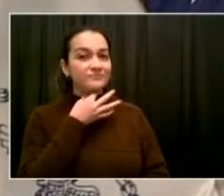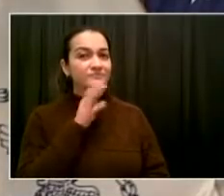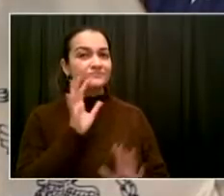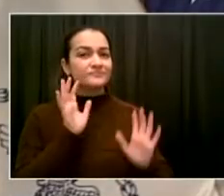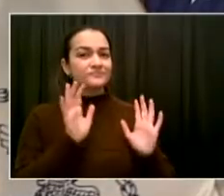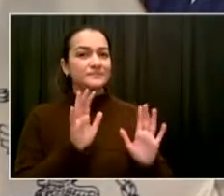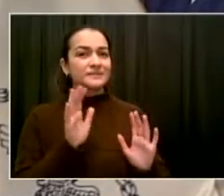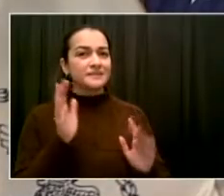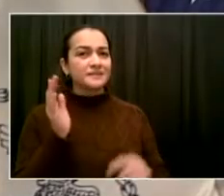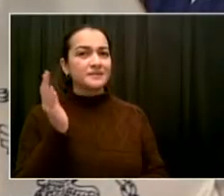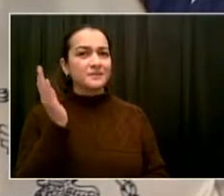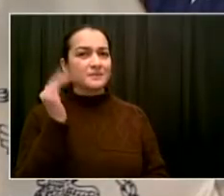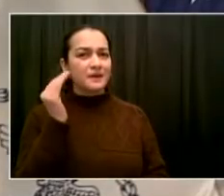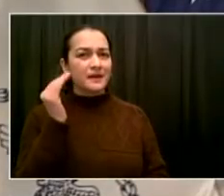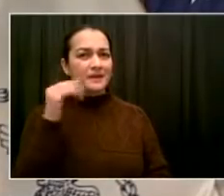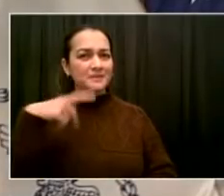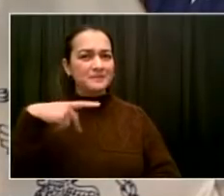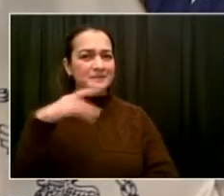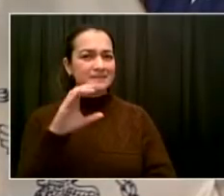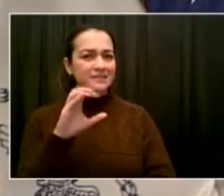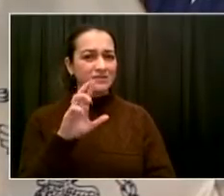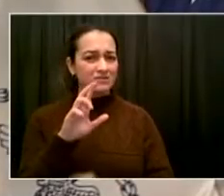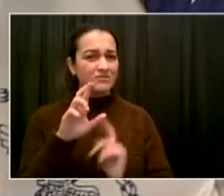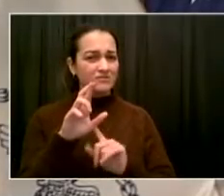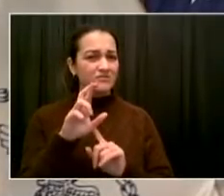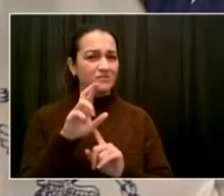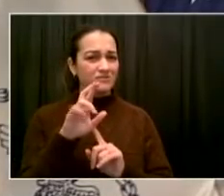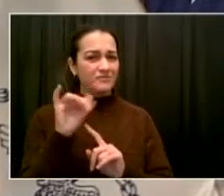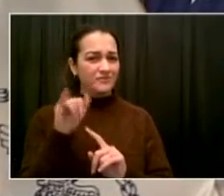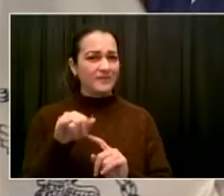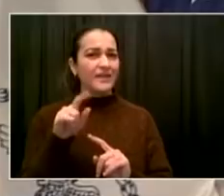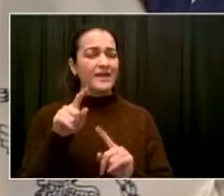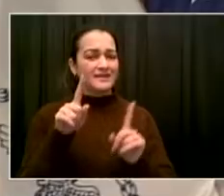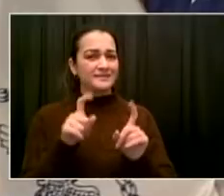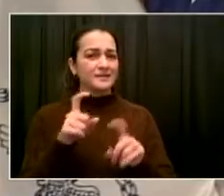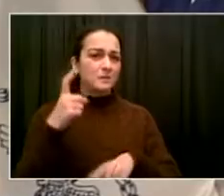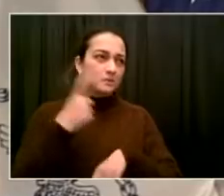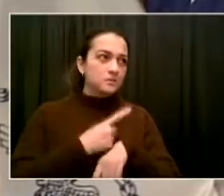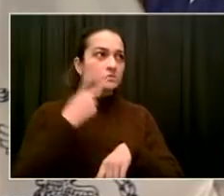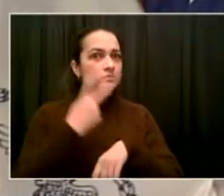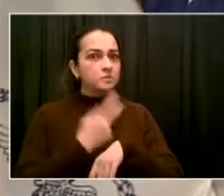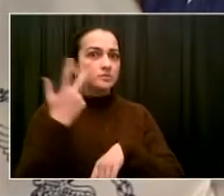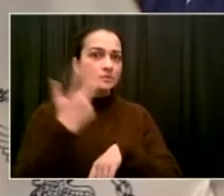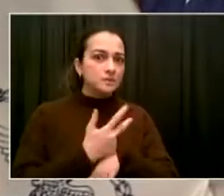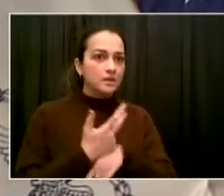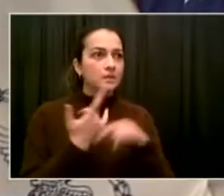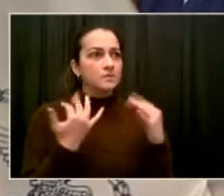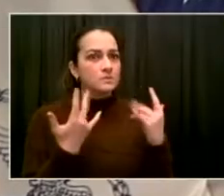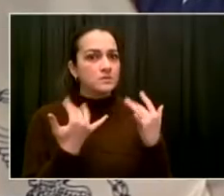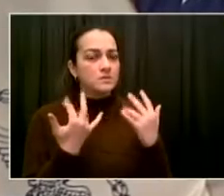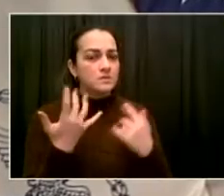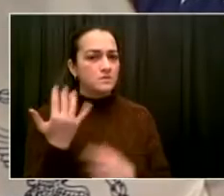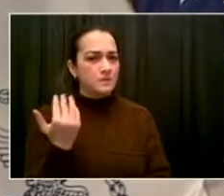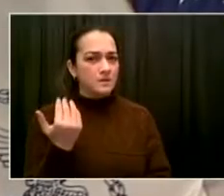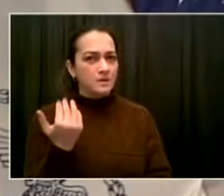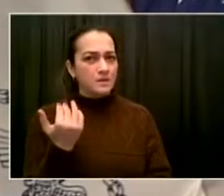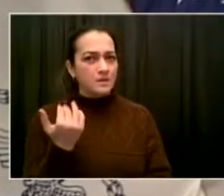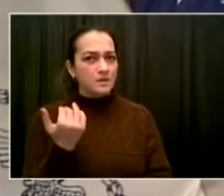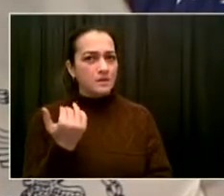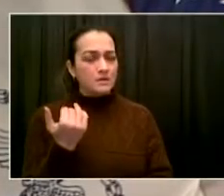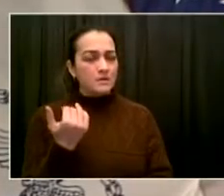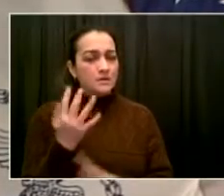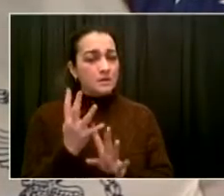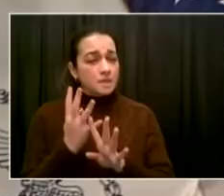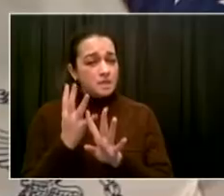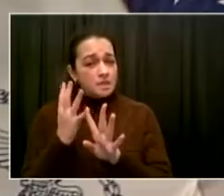that people are getting are taking days to get back, which is creating this sort of, chaos at a lot of these places, long lines, long wait times. Can